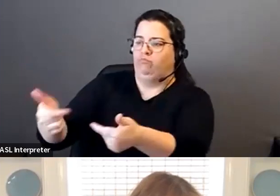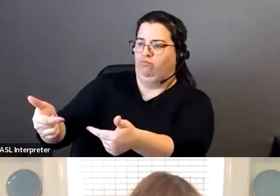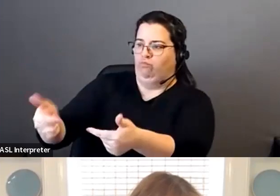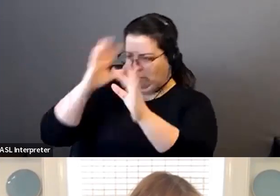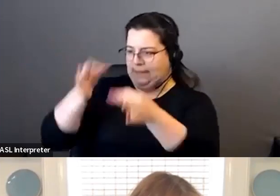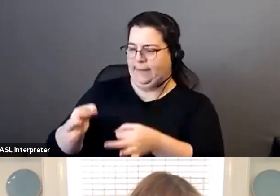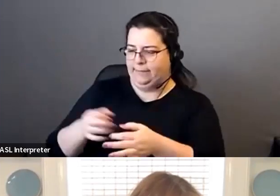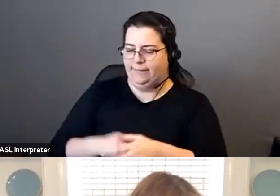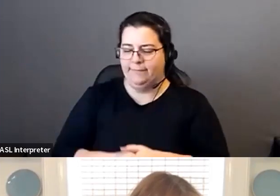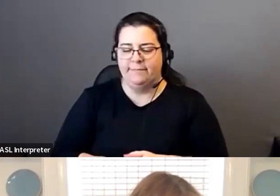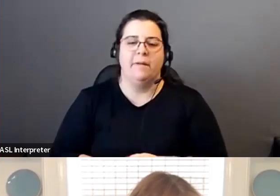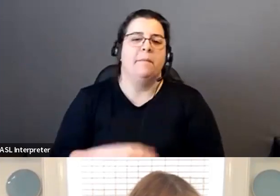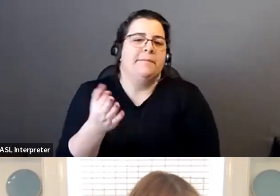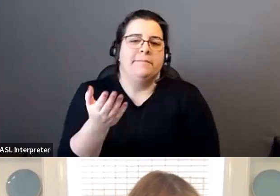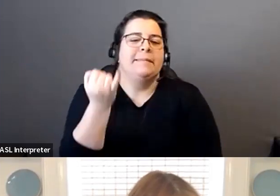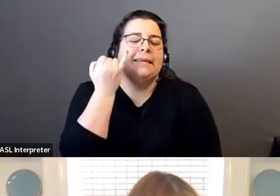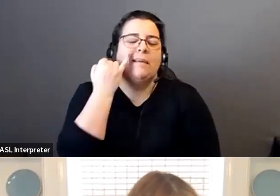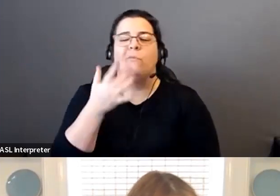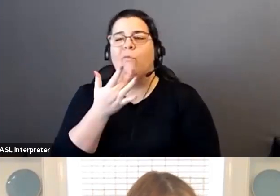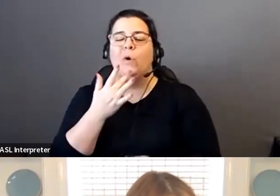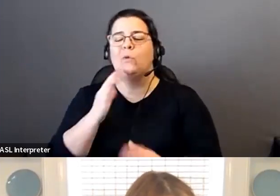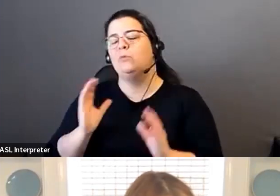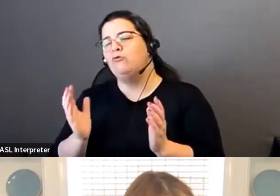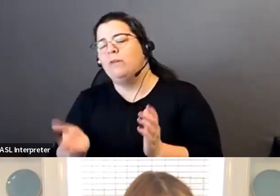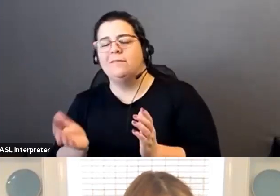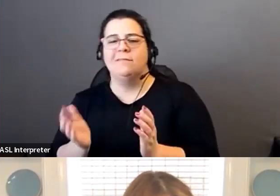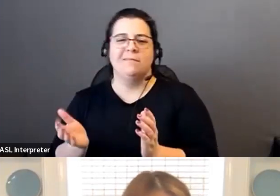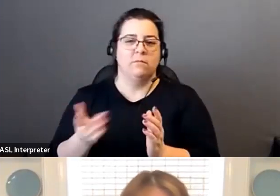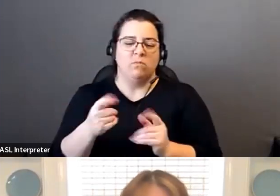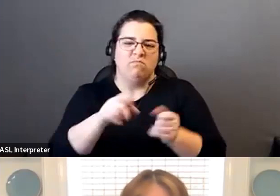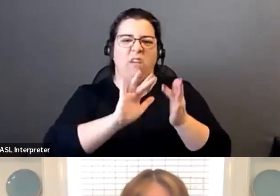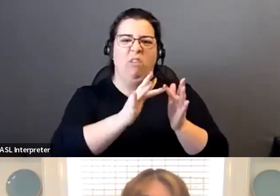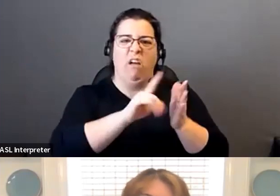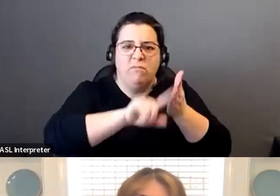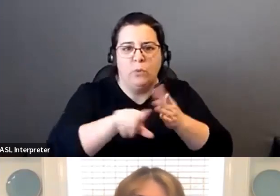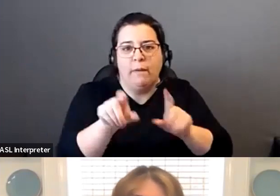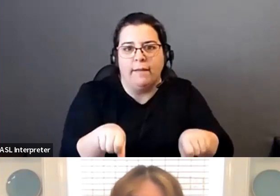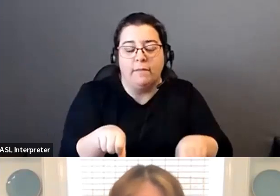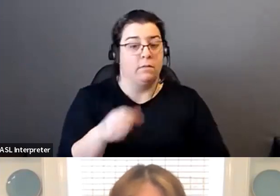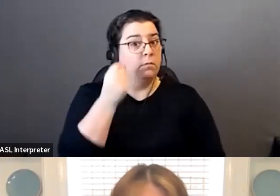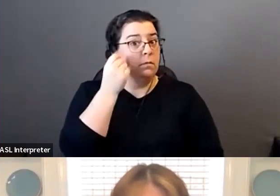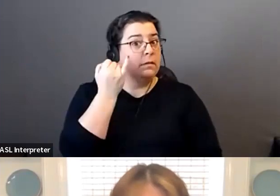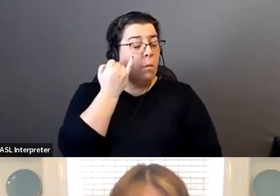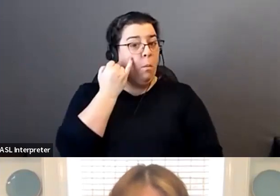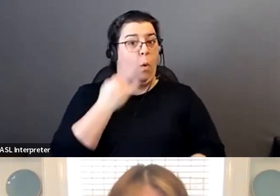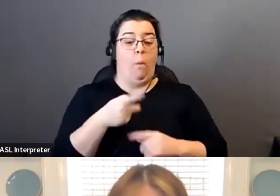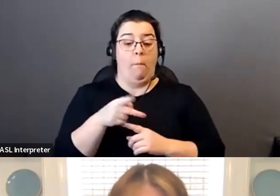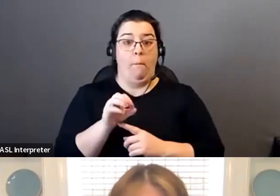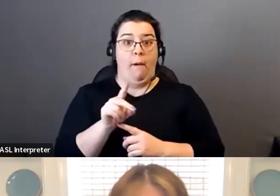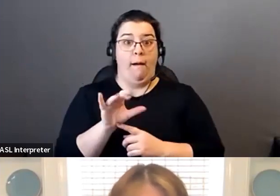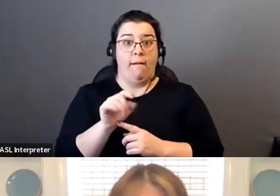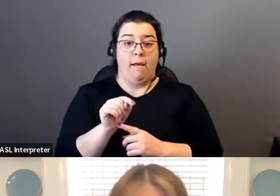with them, etc., etc. You can do research online. Ask them, and now if you're doing a business podcast, ask your guests, do you want